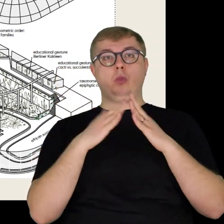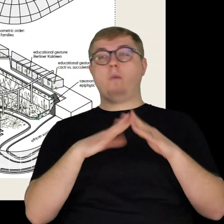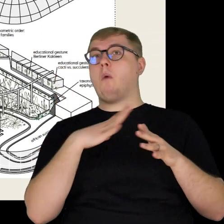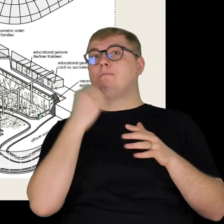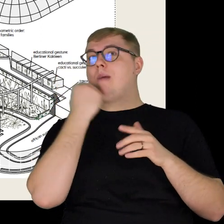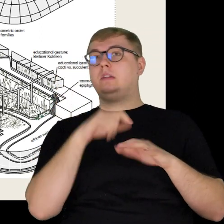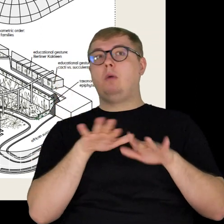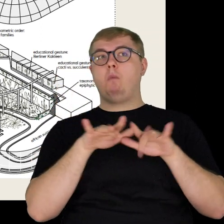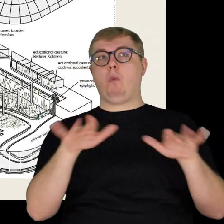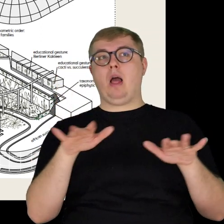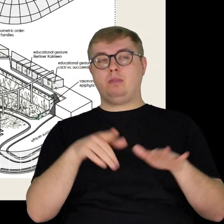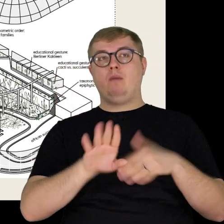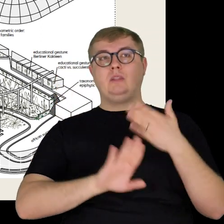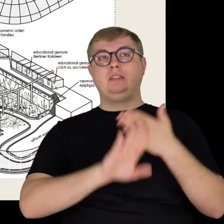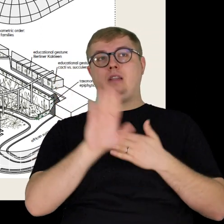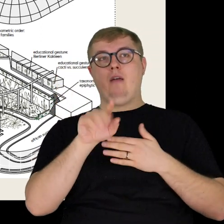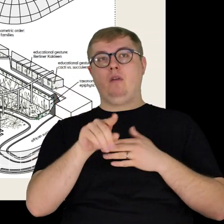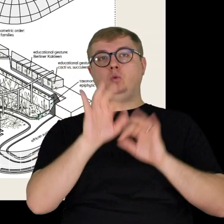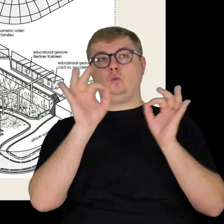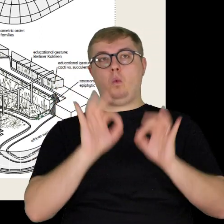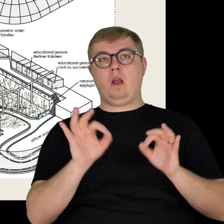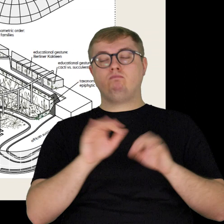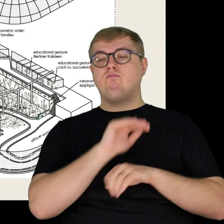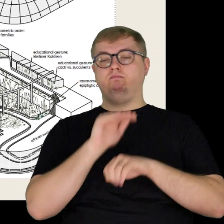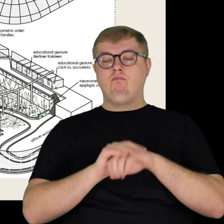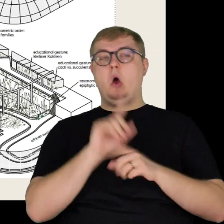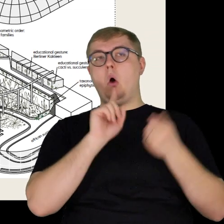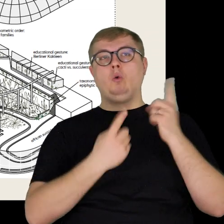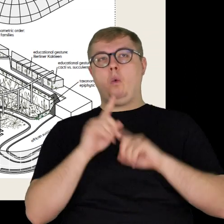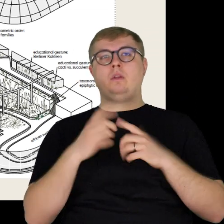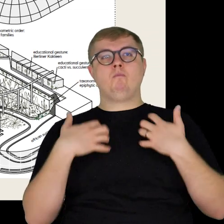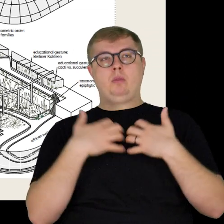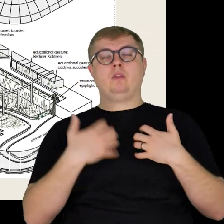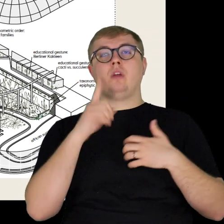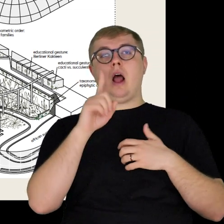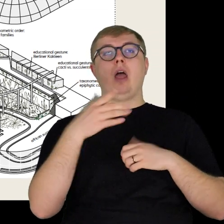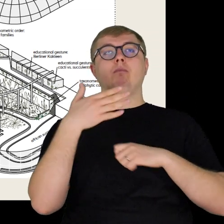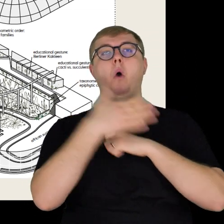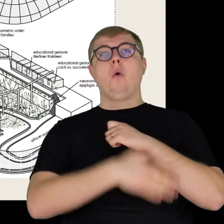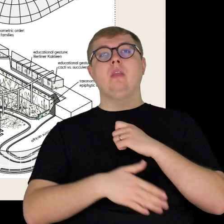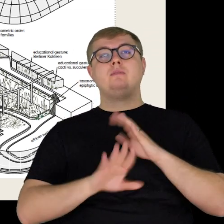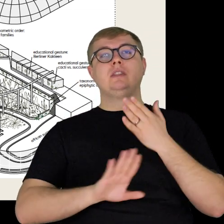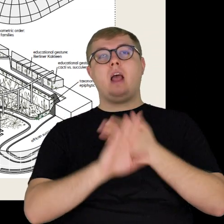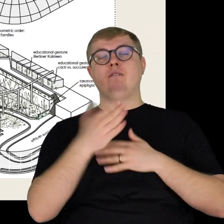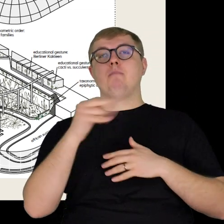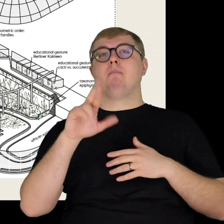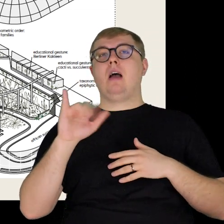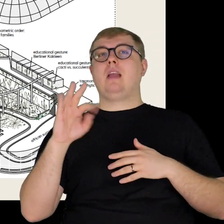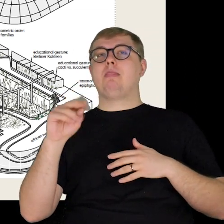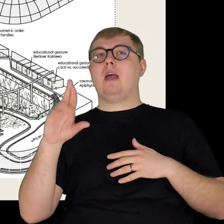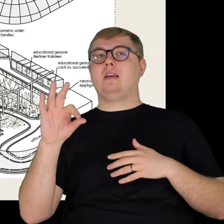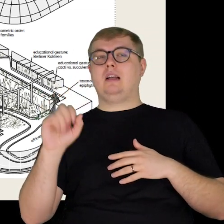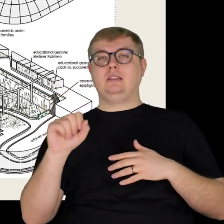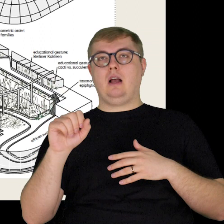with the consent of the Botanic Gardens. But at the end of the exhibition, Maria-Teresa offered to allow